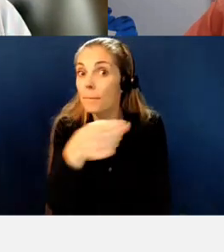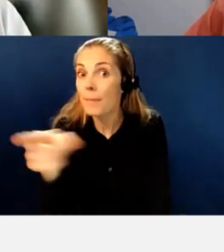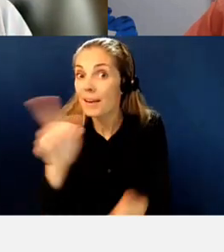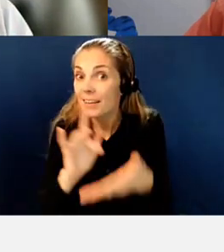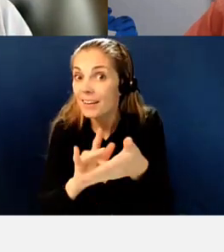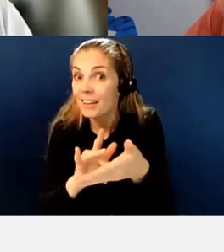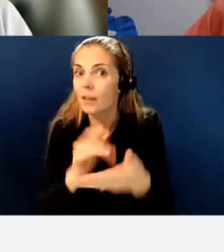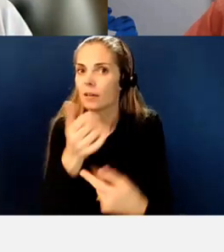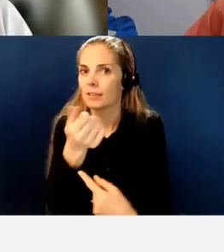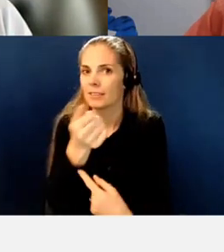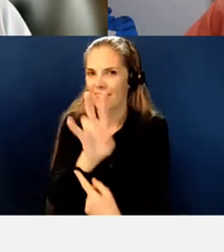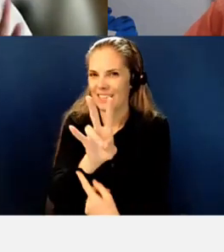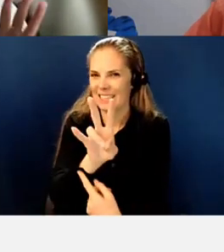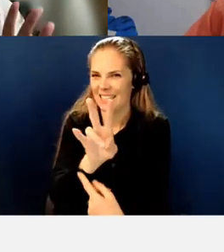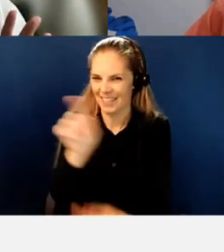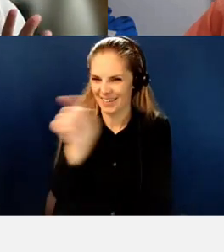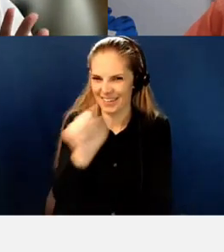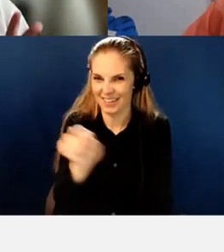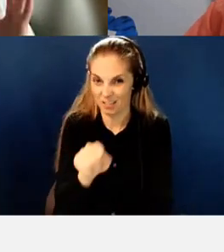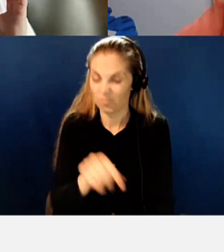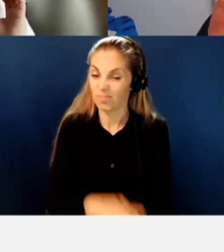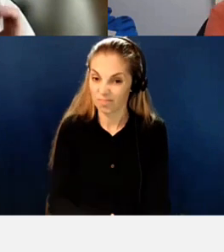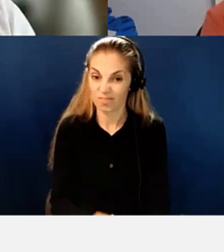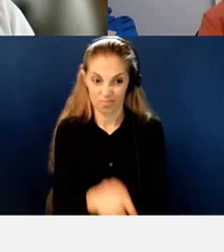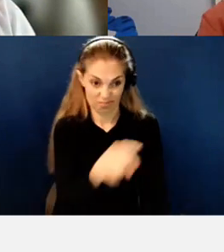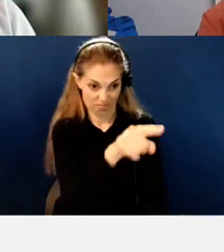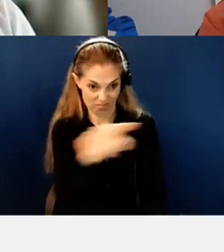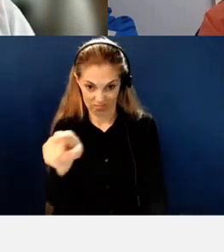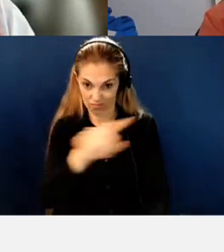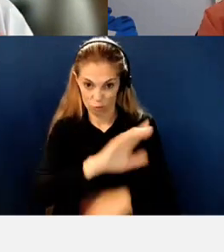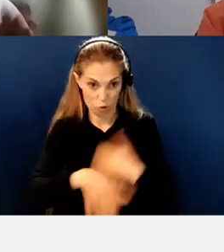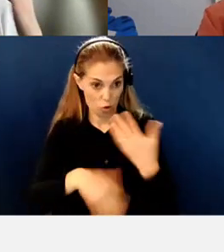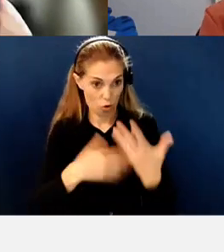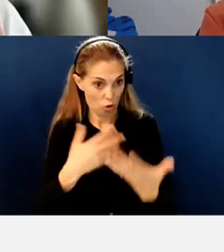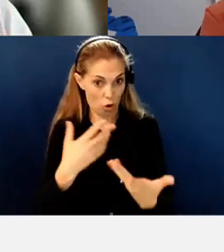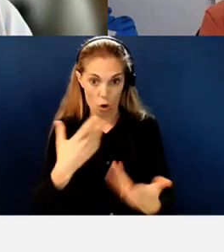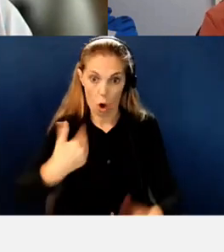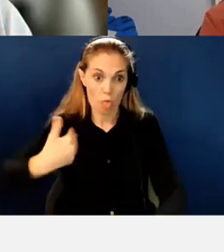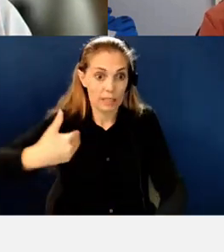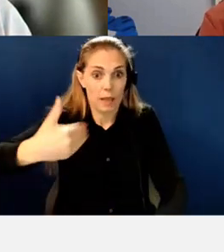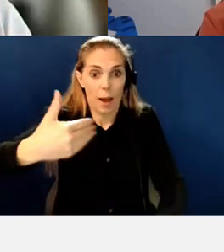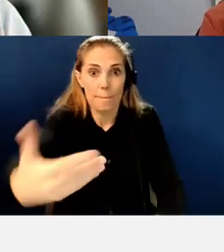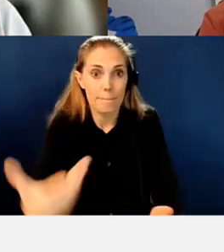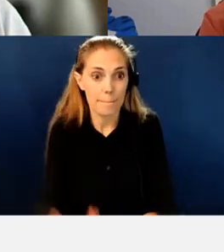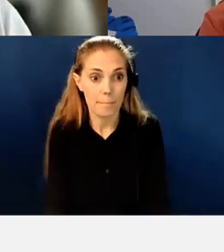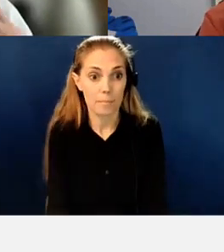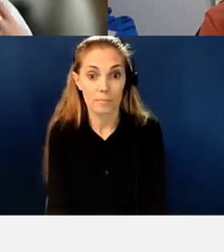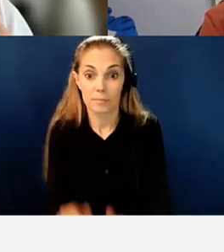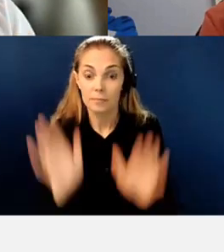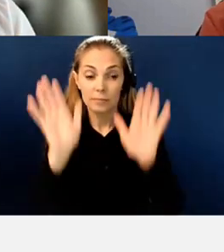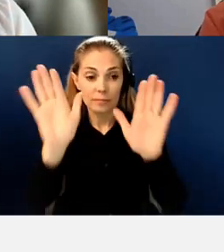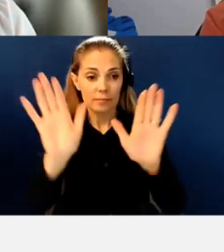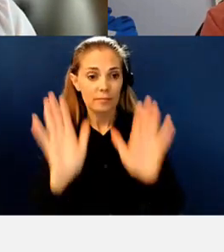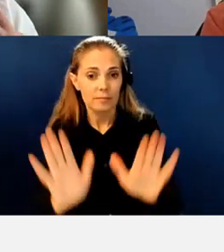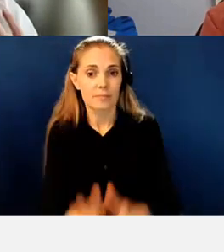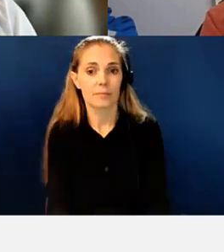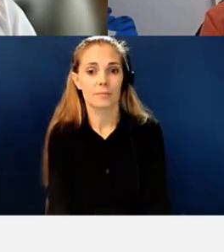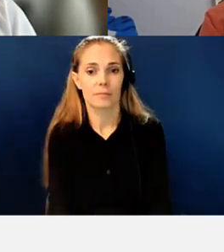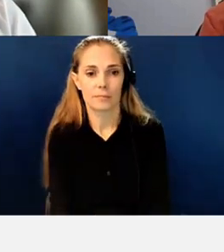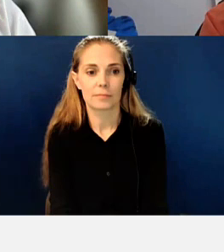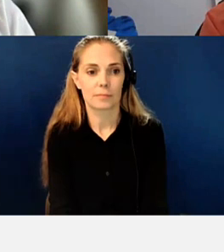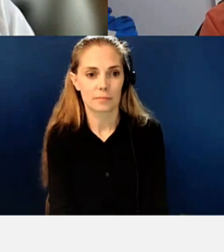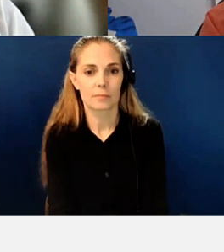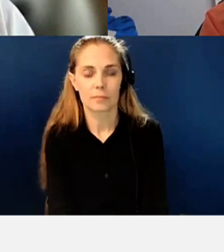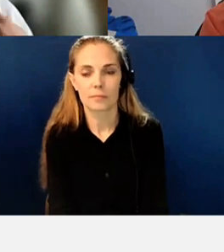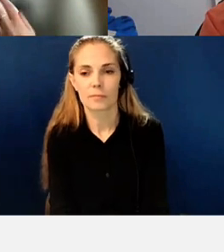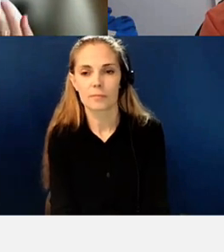are using texting with the learners all the time, which is fantastic. I know not everybody participated yet, but if you haven't, this is the time to